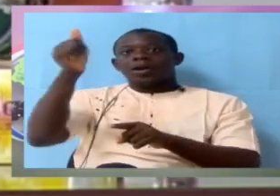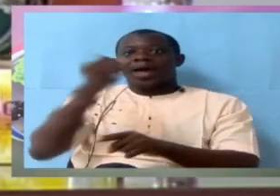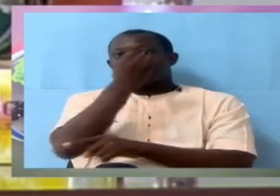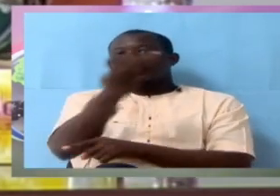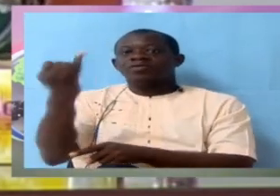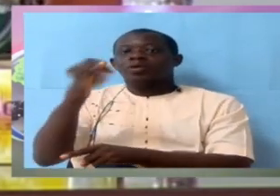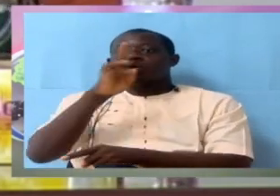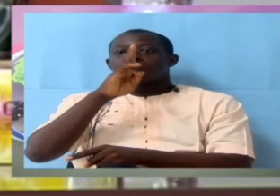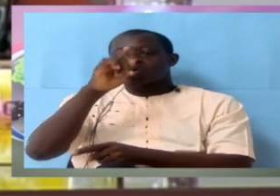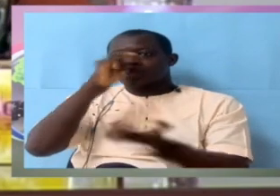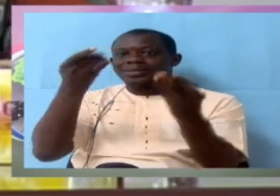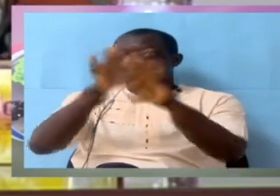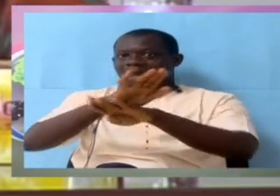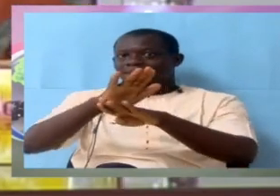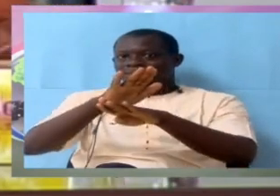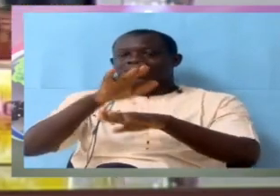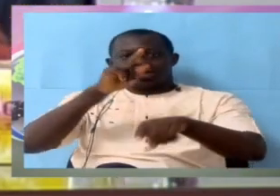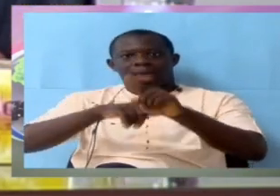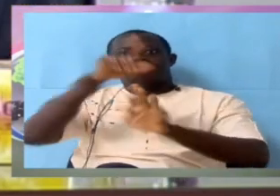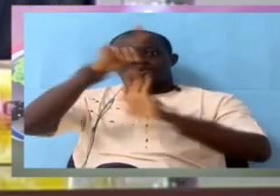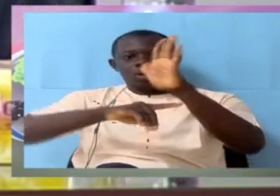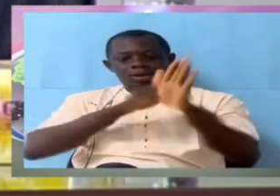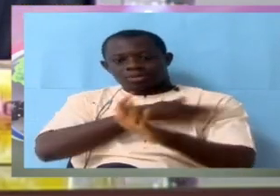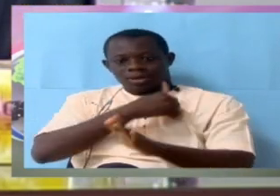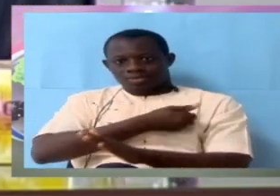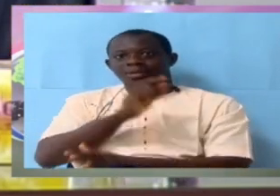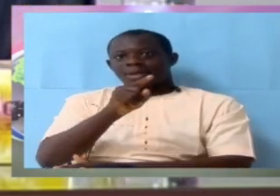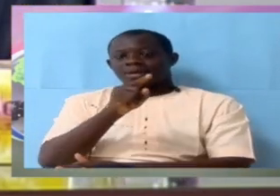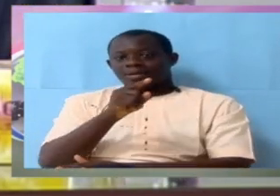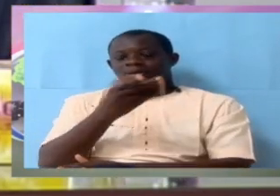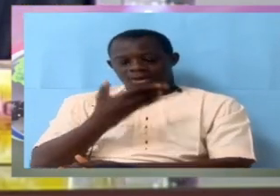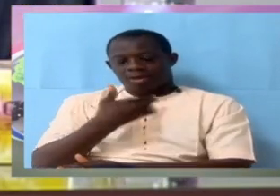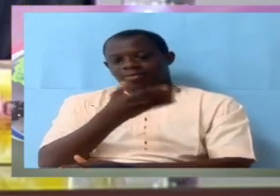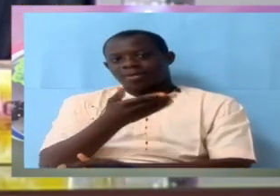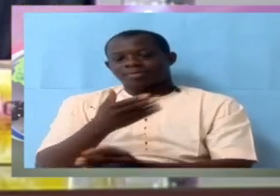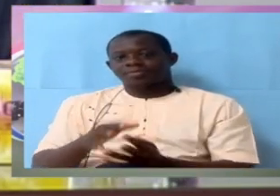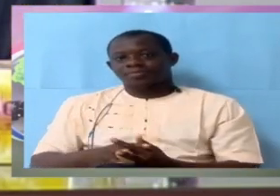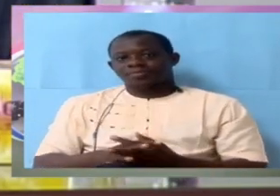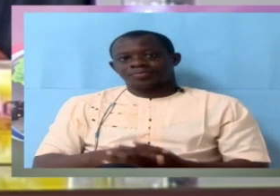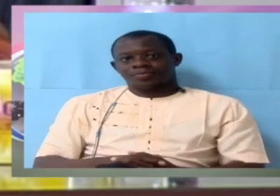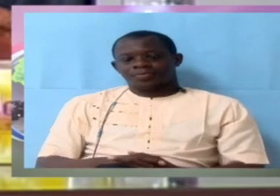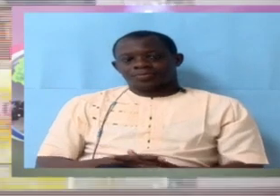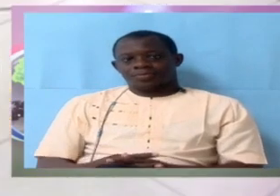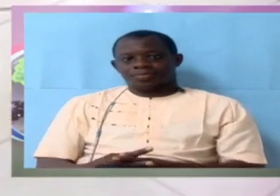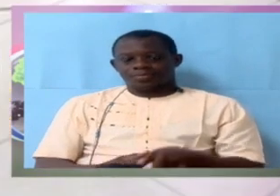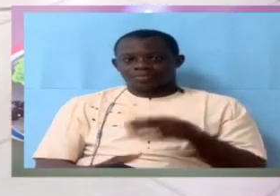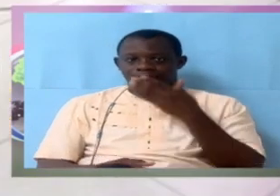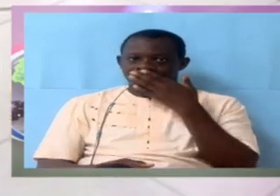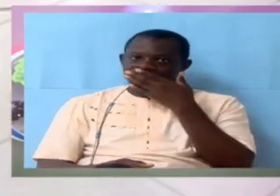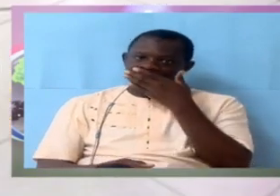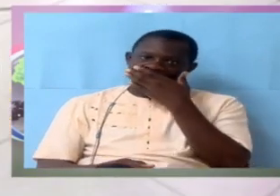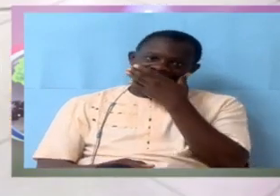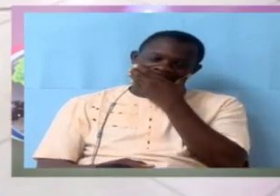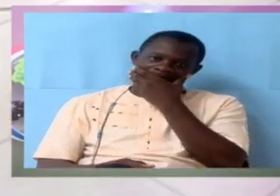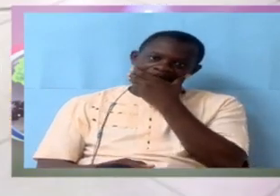that correct? Sedo haninga bi ako ila kuma kan ro membe safero ro ye mol fanan to saveje me alon ko iko ifata le jararo nyi wijo nyin